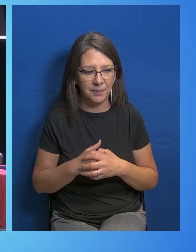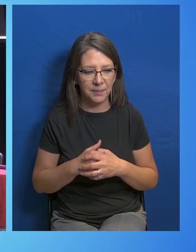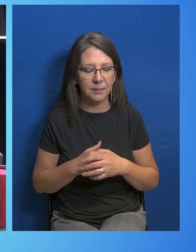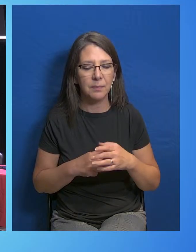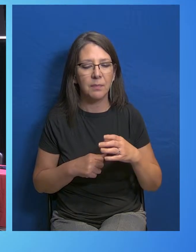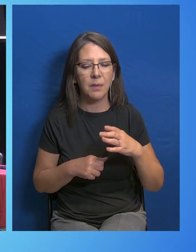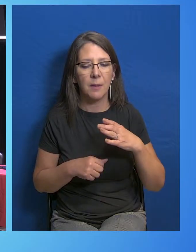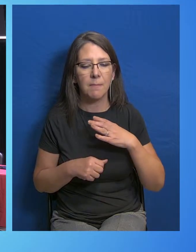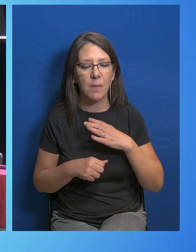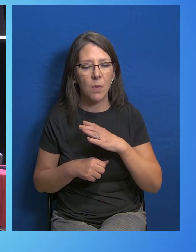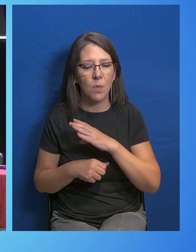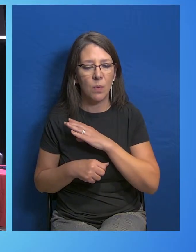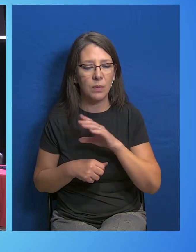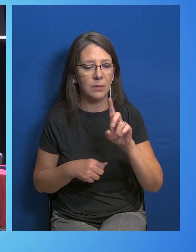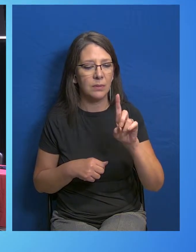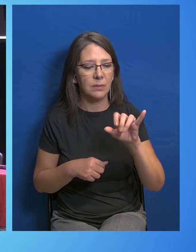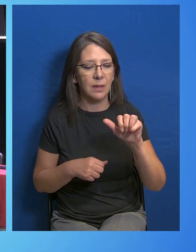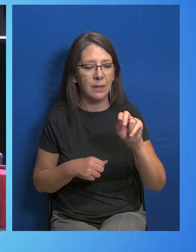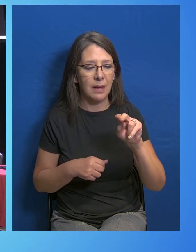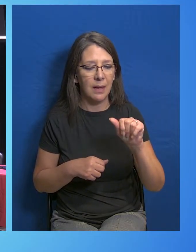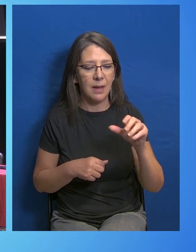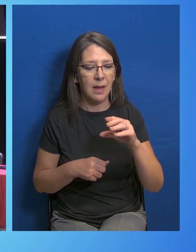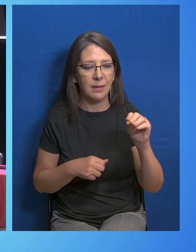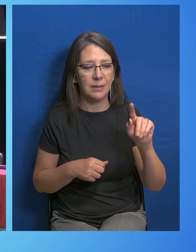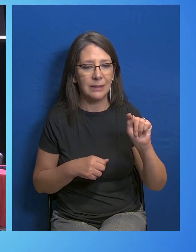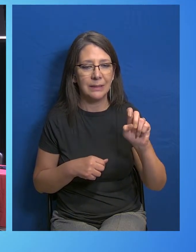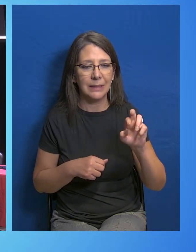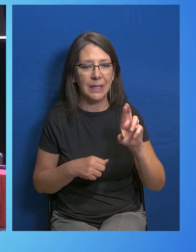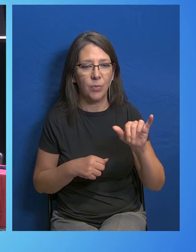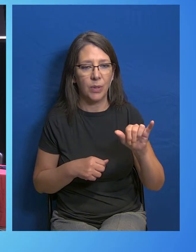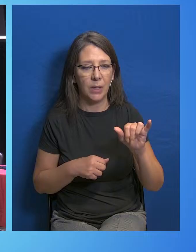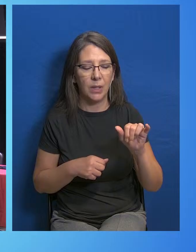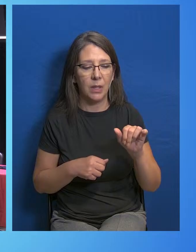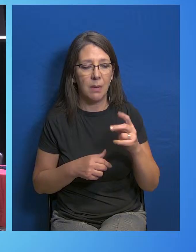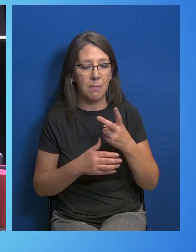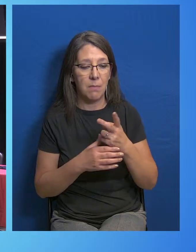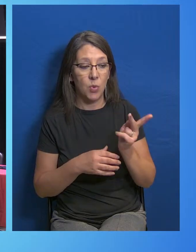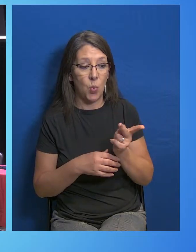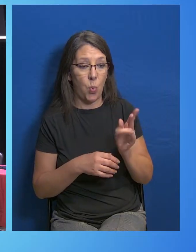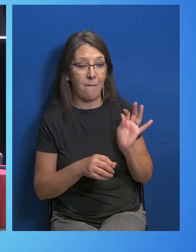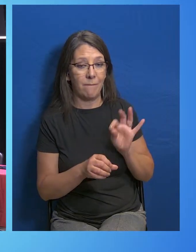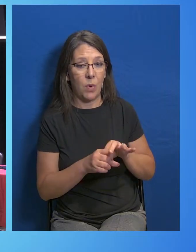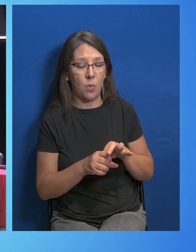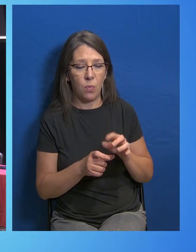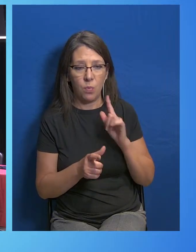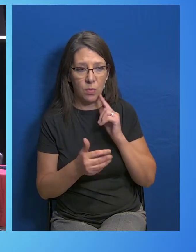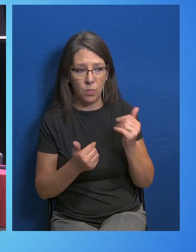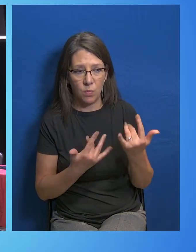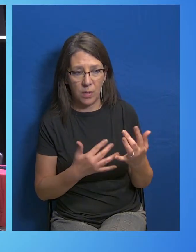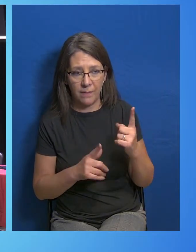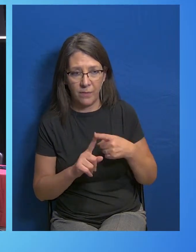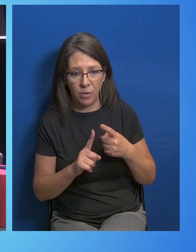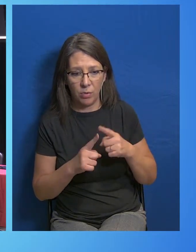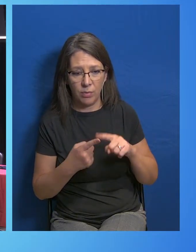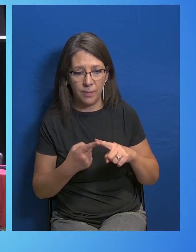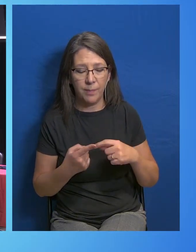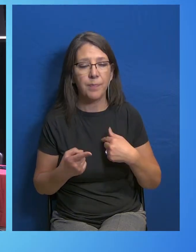Board Member Diana and Board Member Terry, we will take your votes first. This is